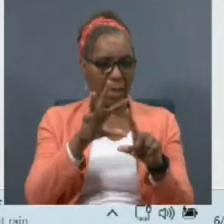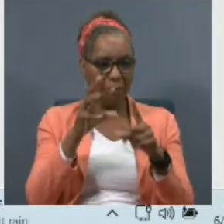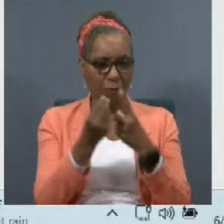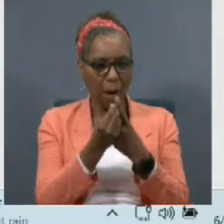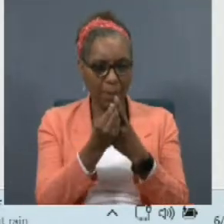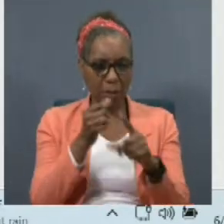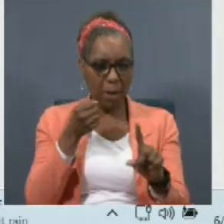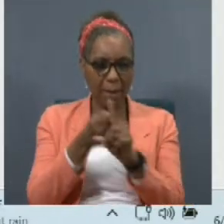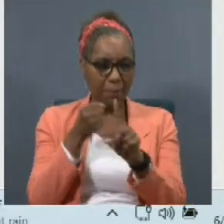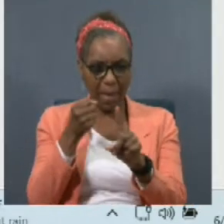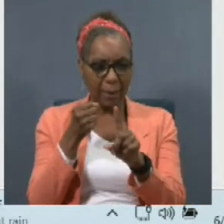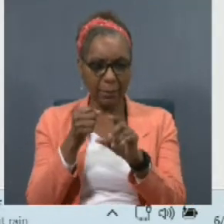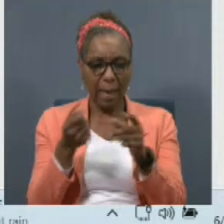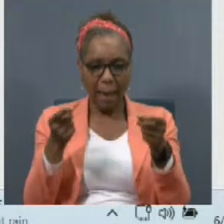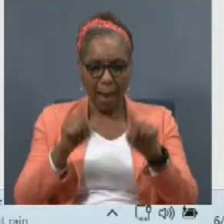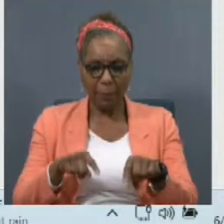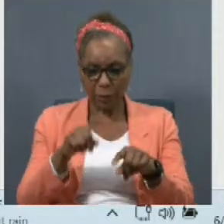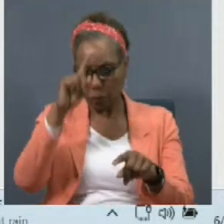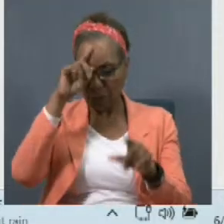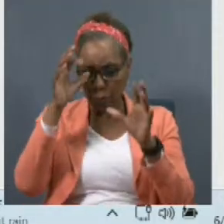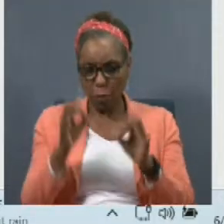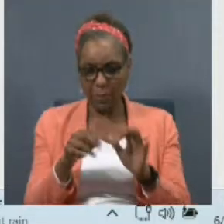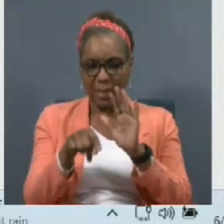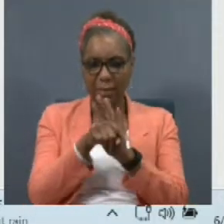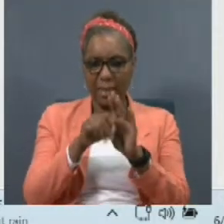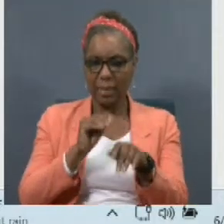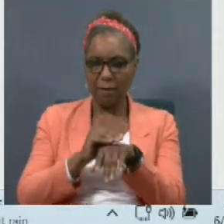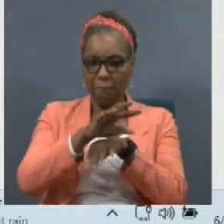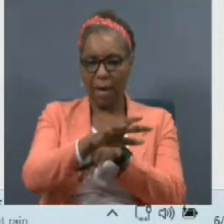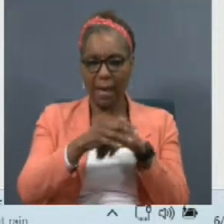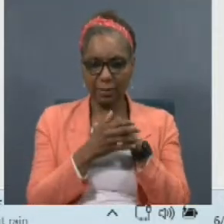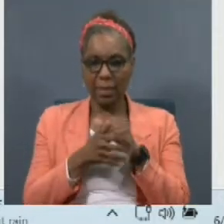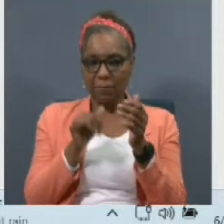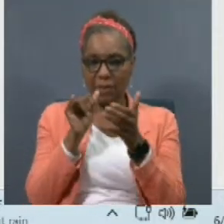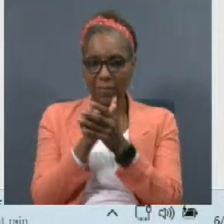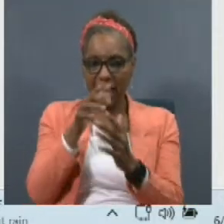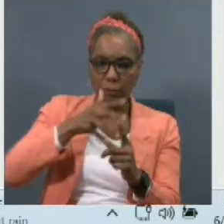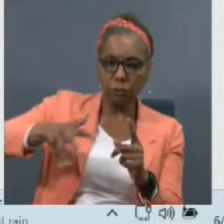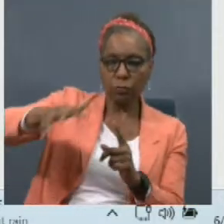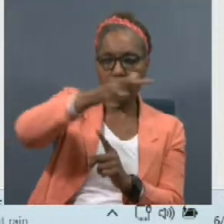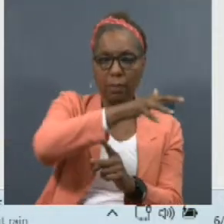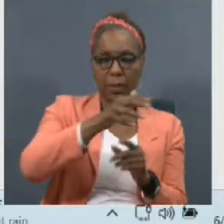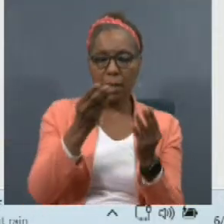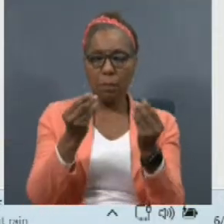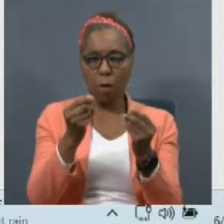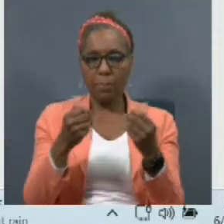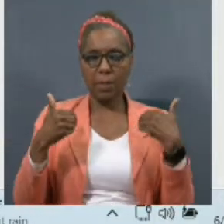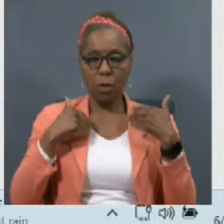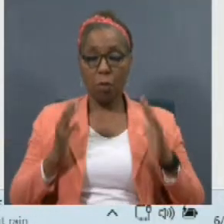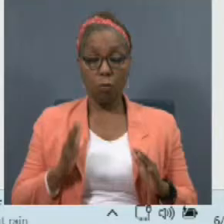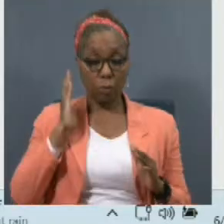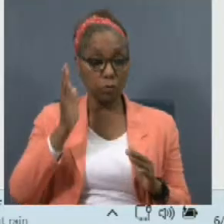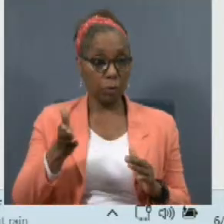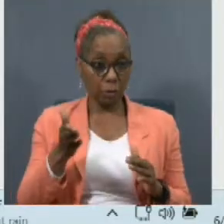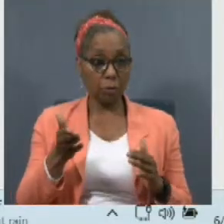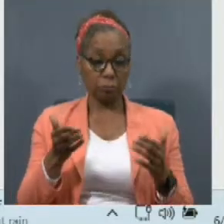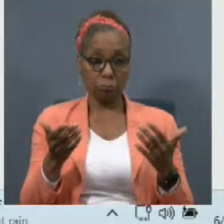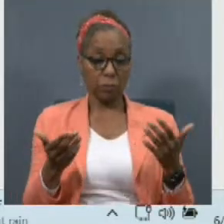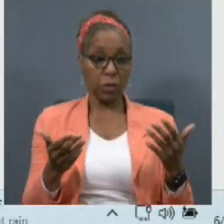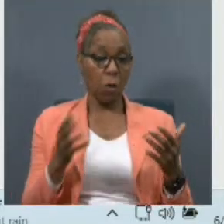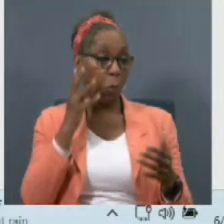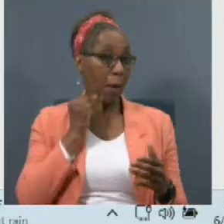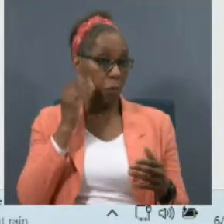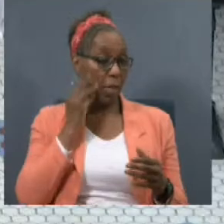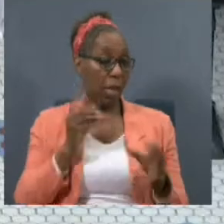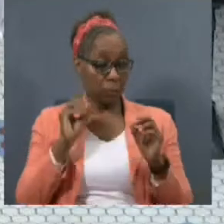to determine the negative effects that the surrounding property owners are going to realize? Yeah,